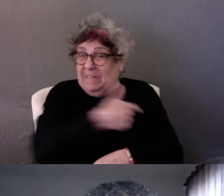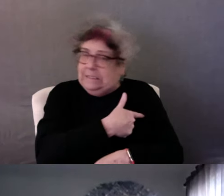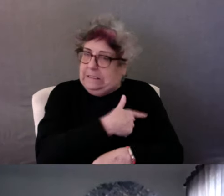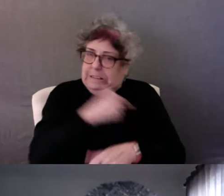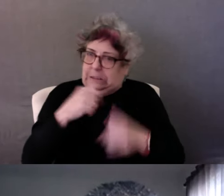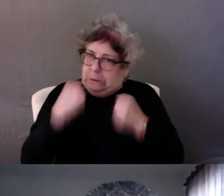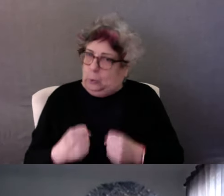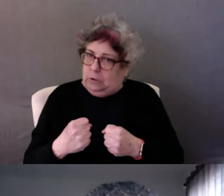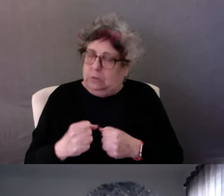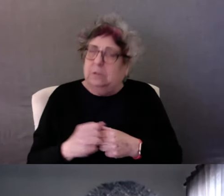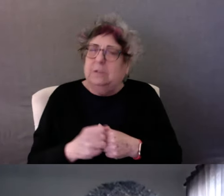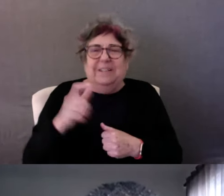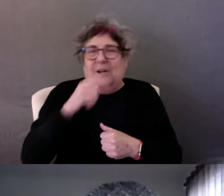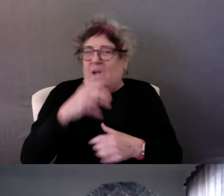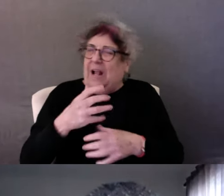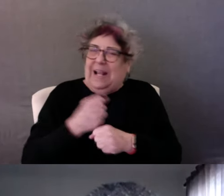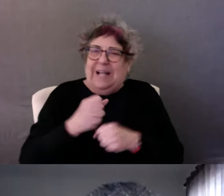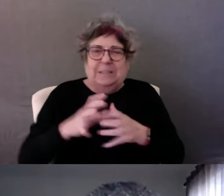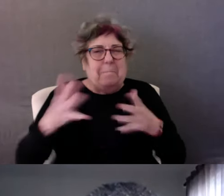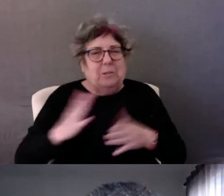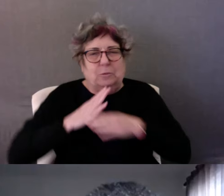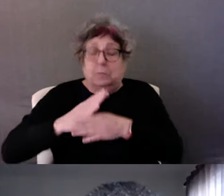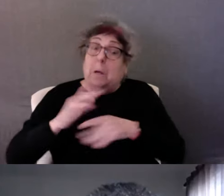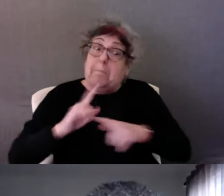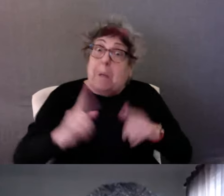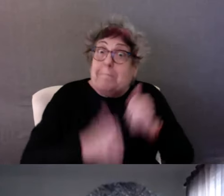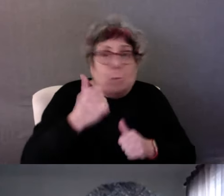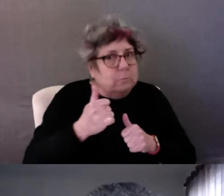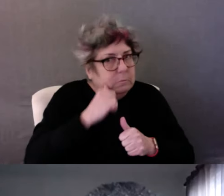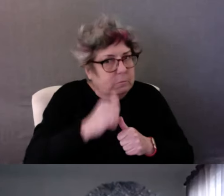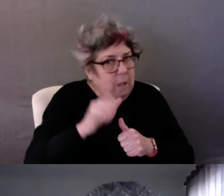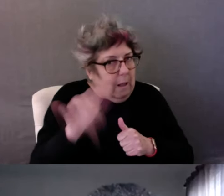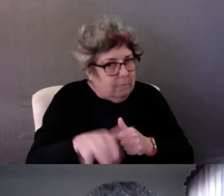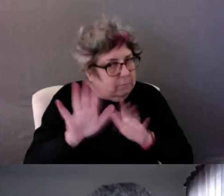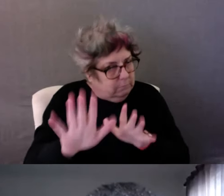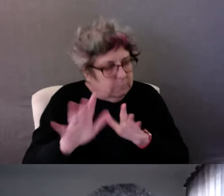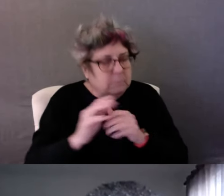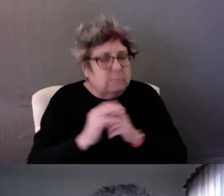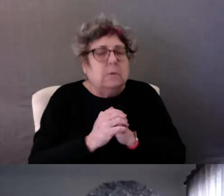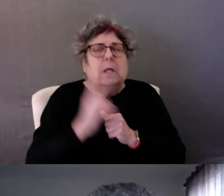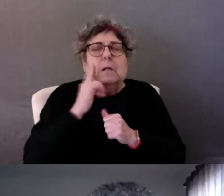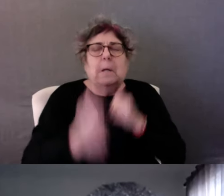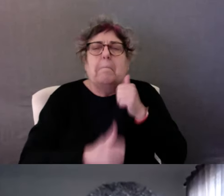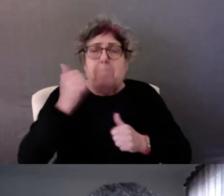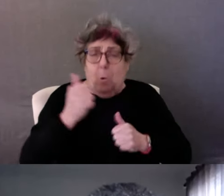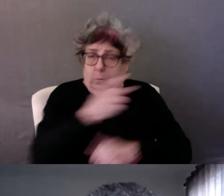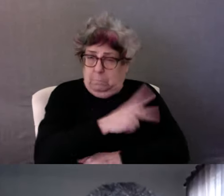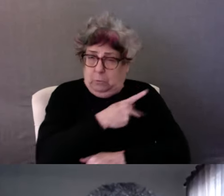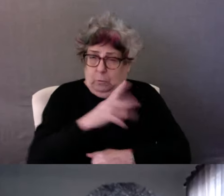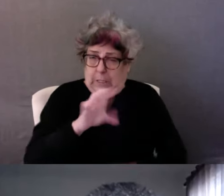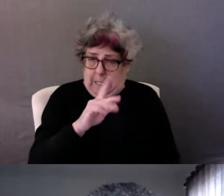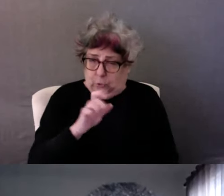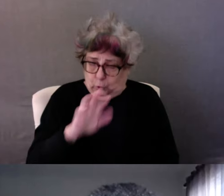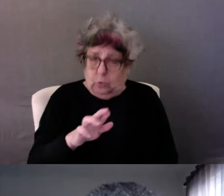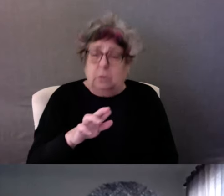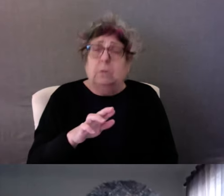it. But that's not the majority of patients. We think that most patients with cancer, either they are,